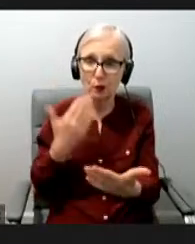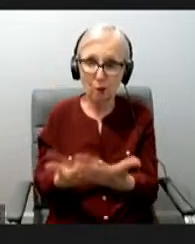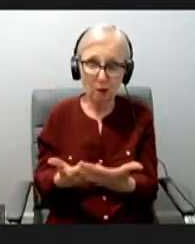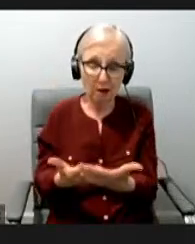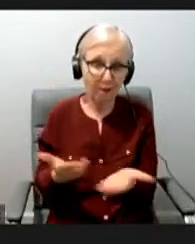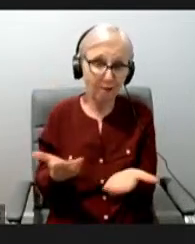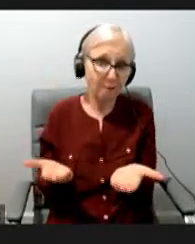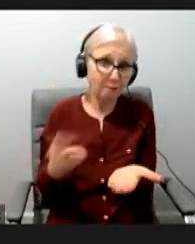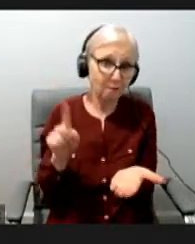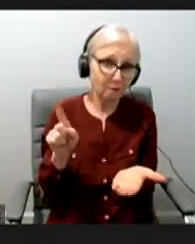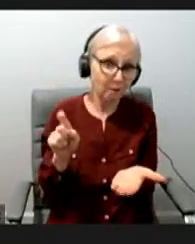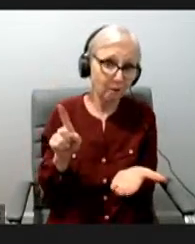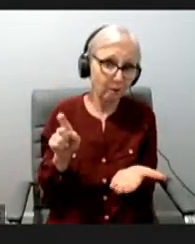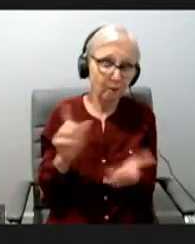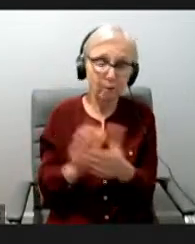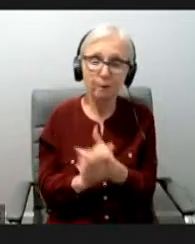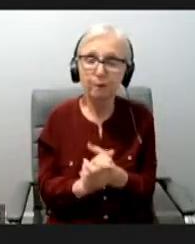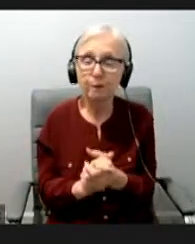states?